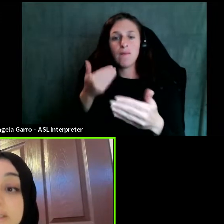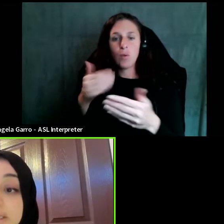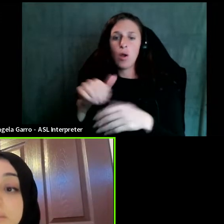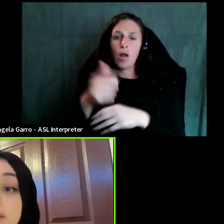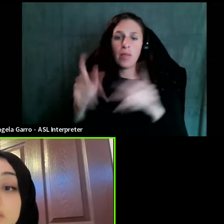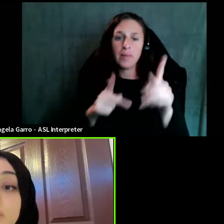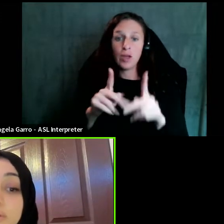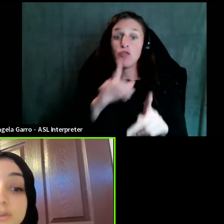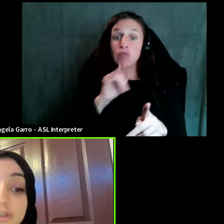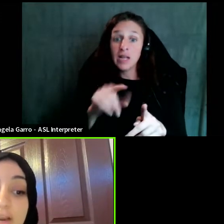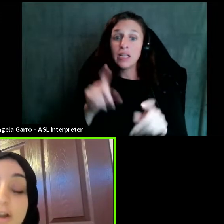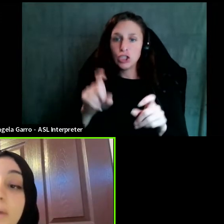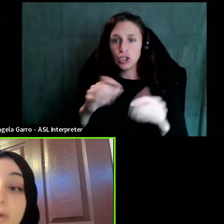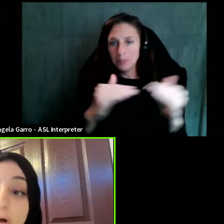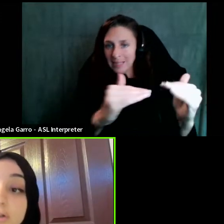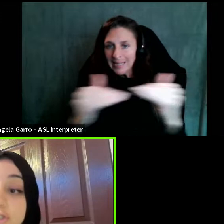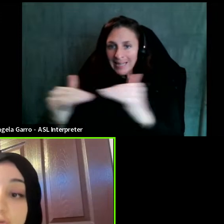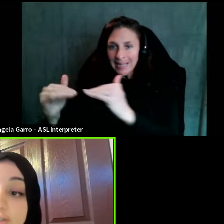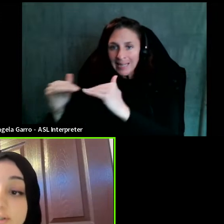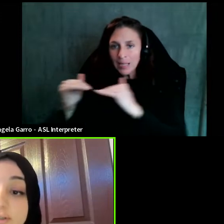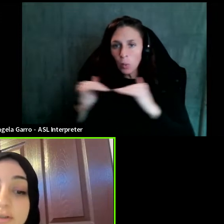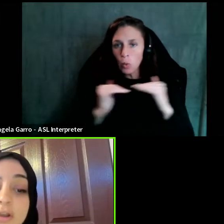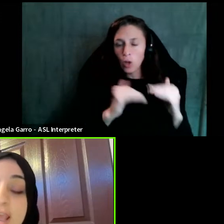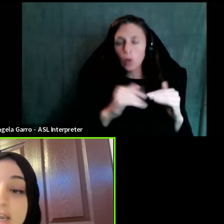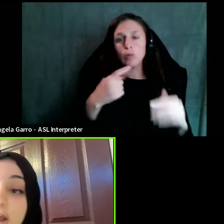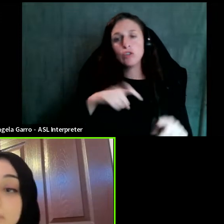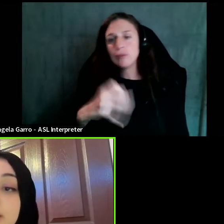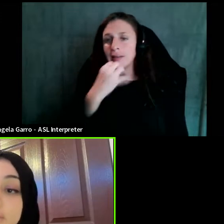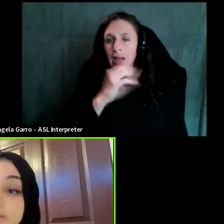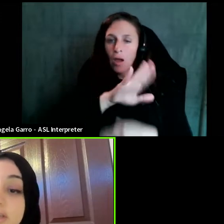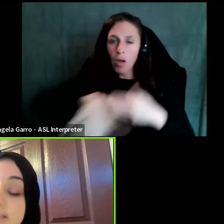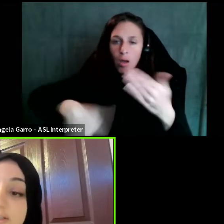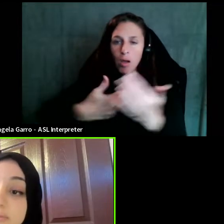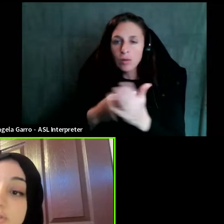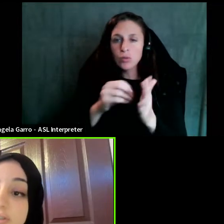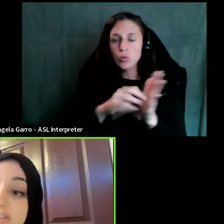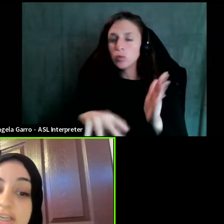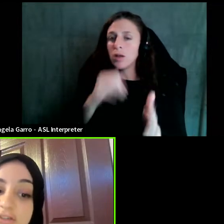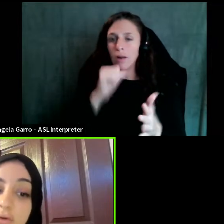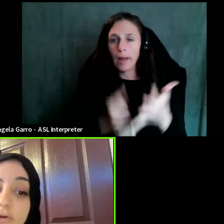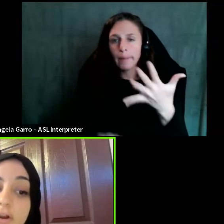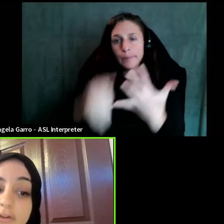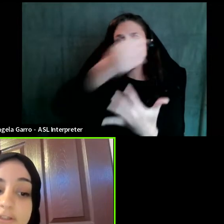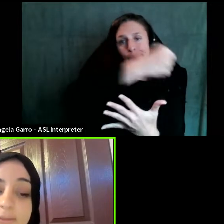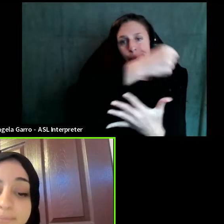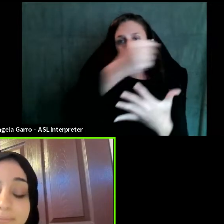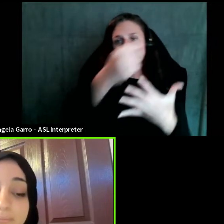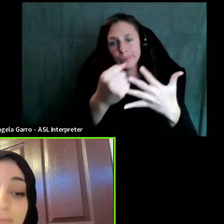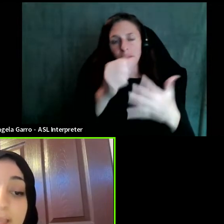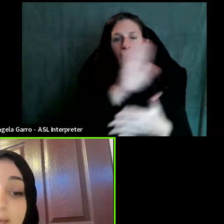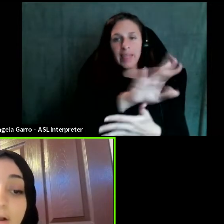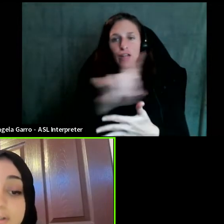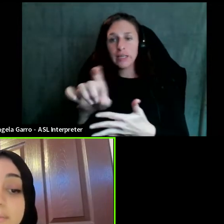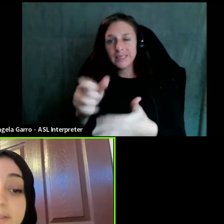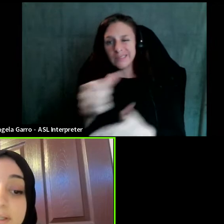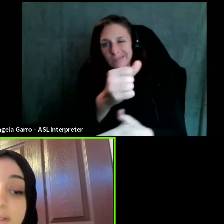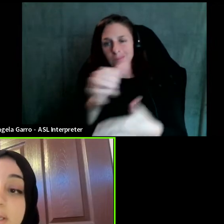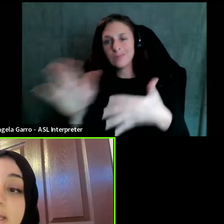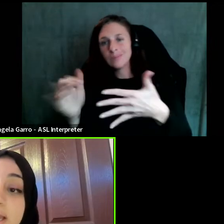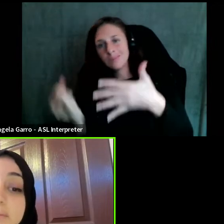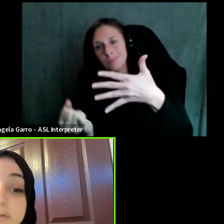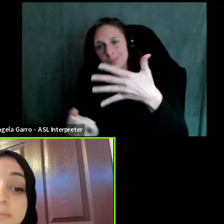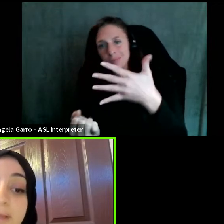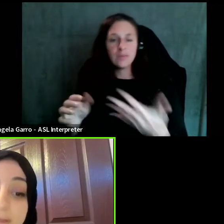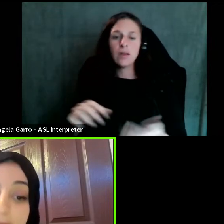really completely be equal. We should care about all students and not prioritize some students' needs over others. And